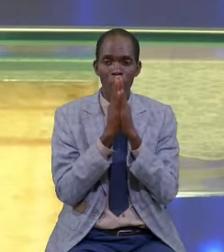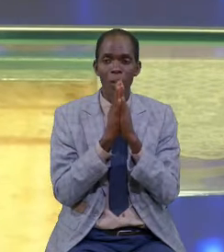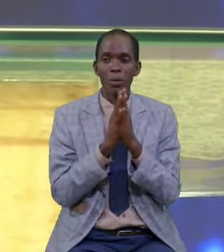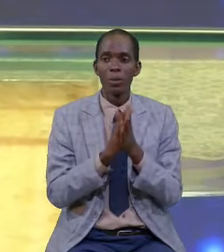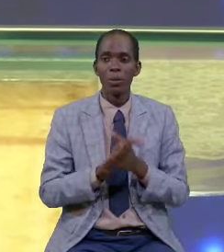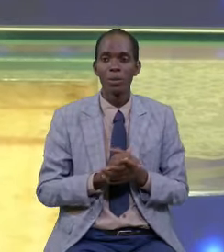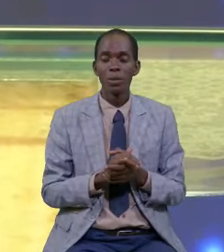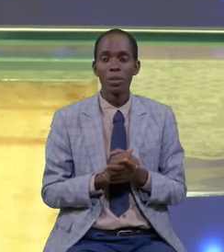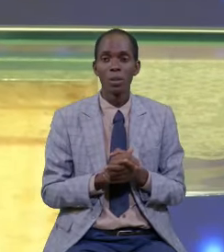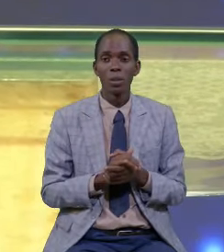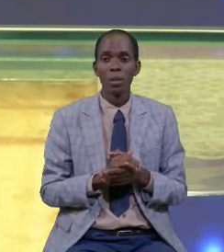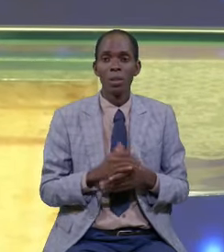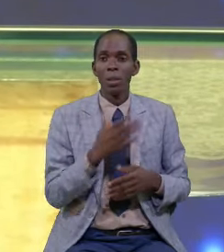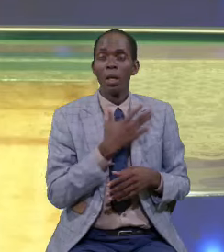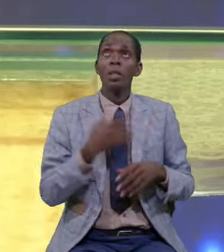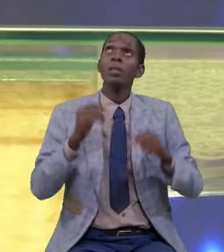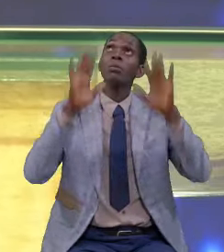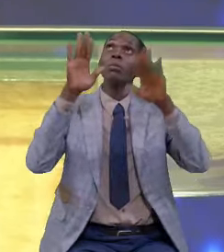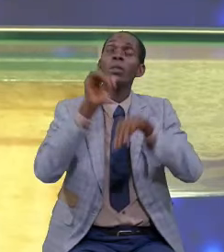and the miracle comes down tonight.